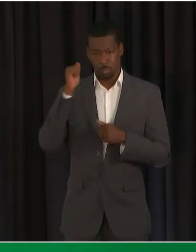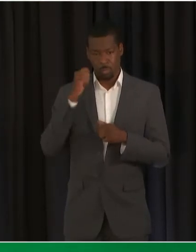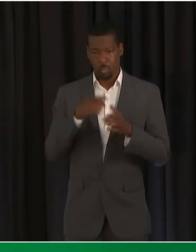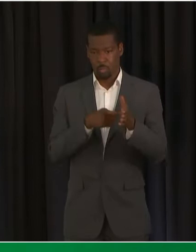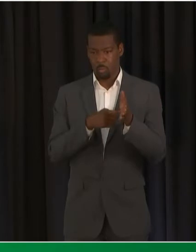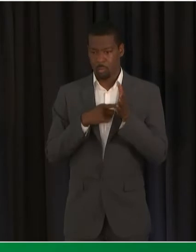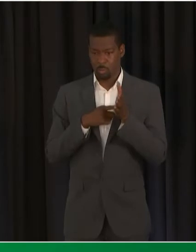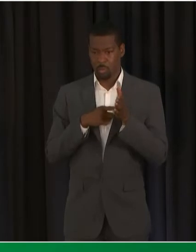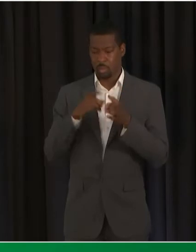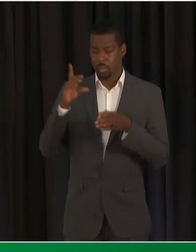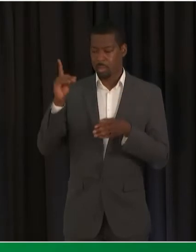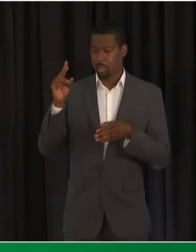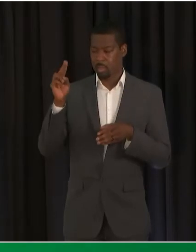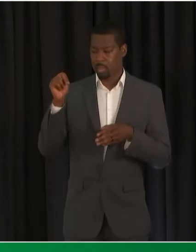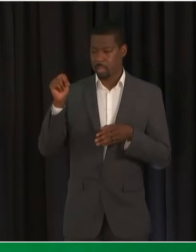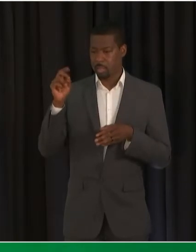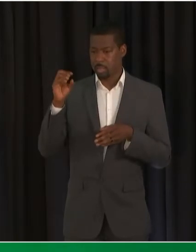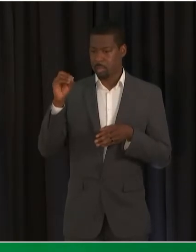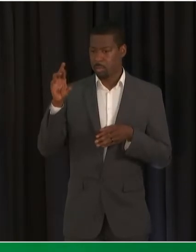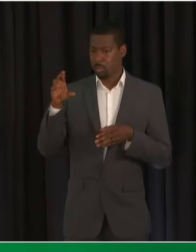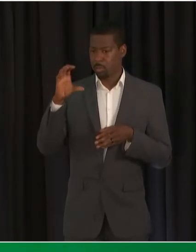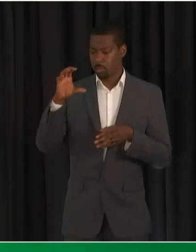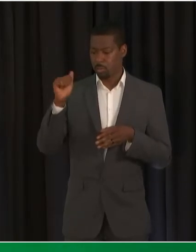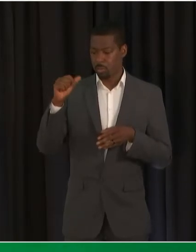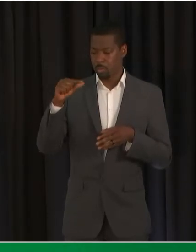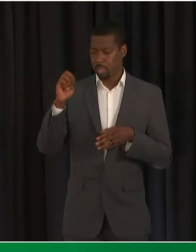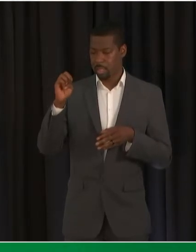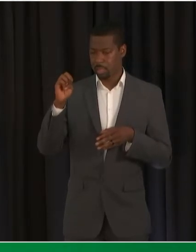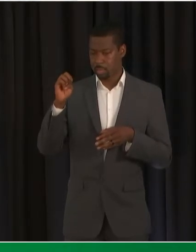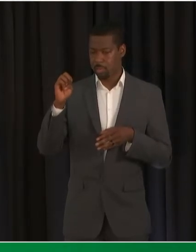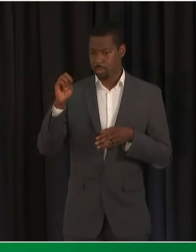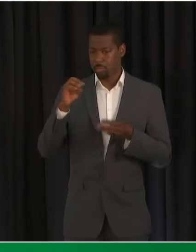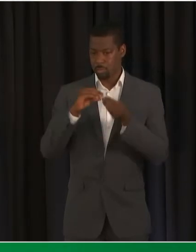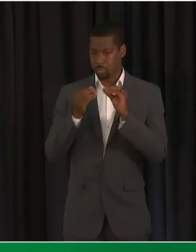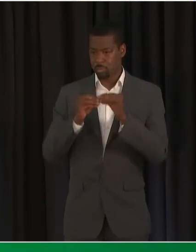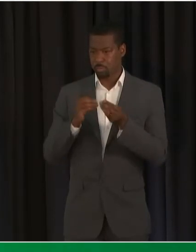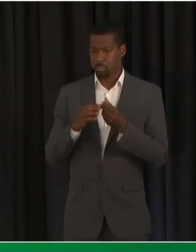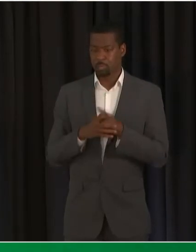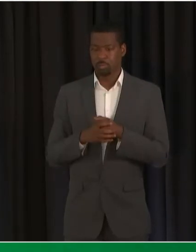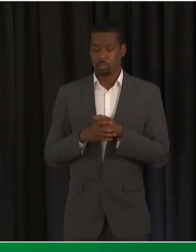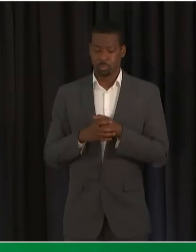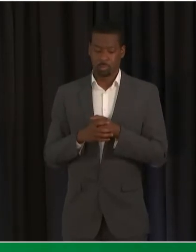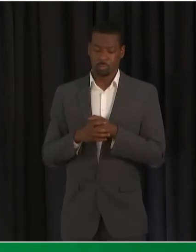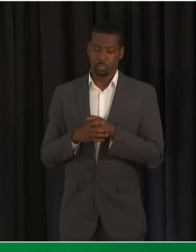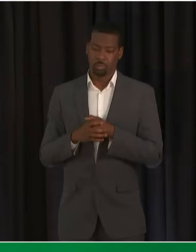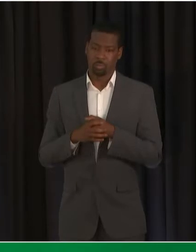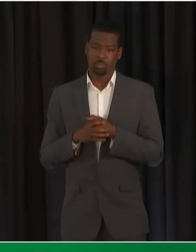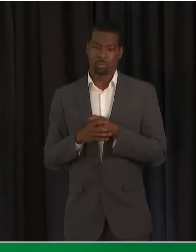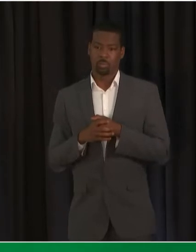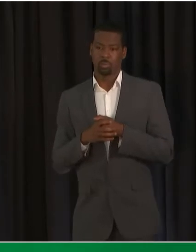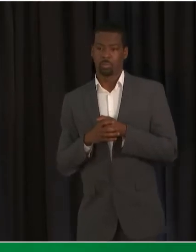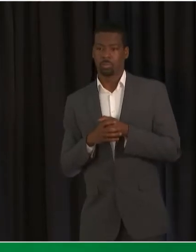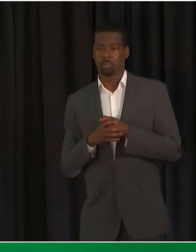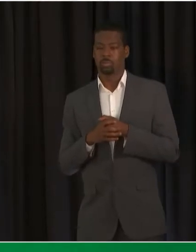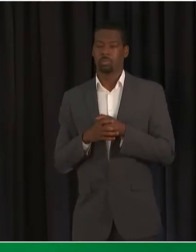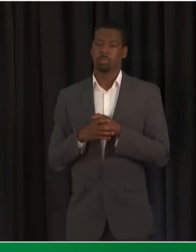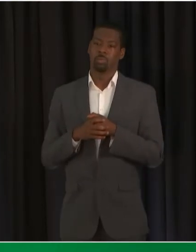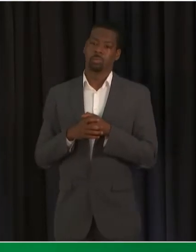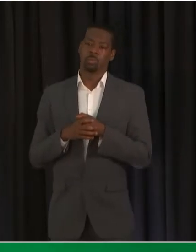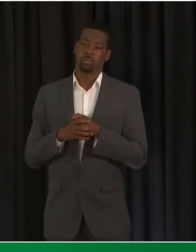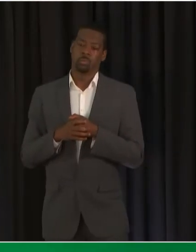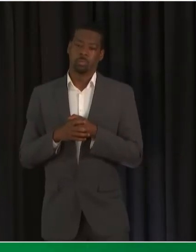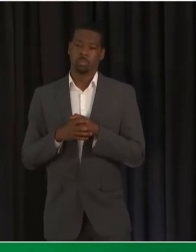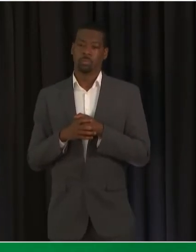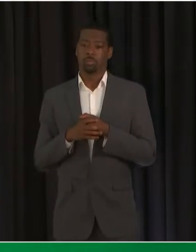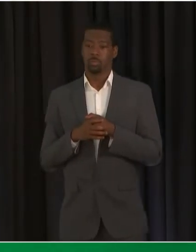not require a DUNS or cage identifier, which is fantastic, all right? And a valid